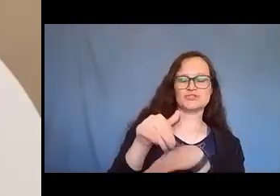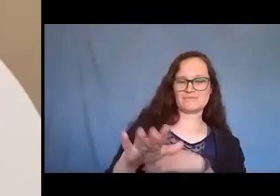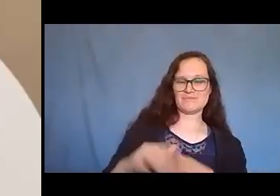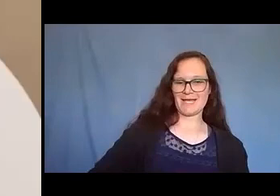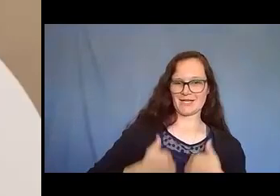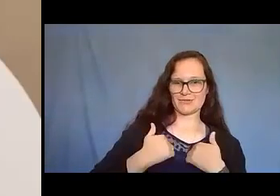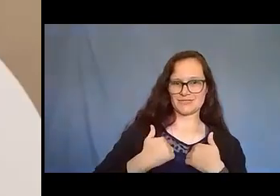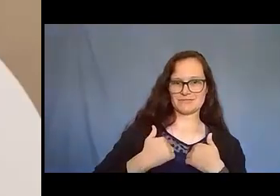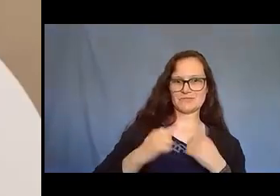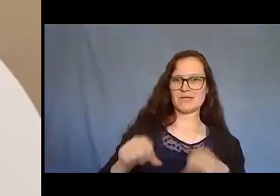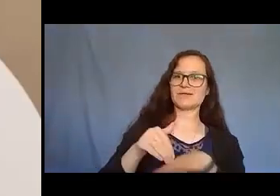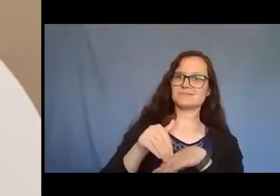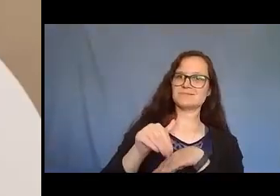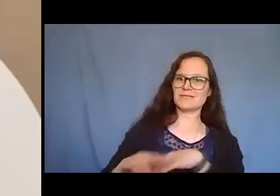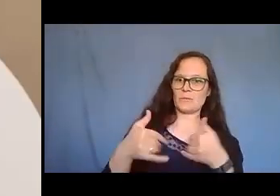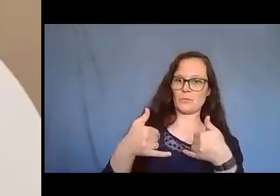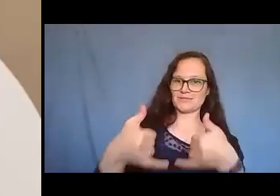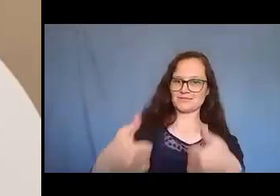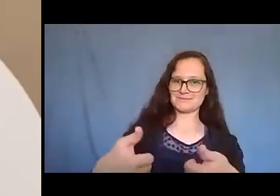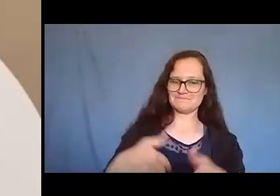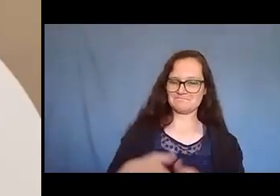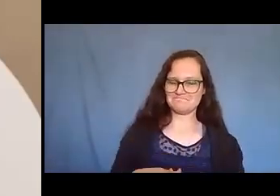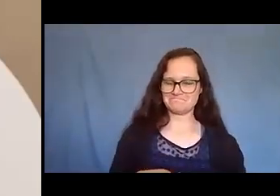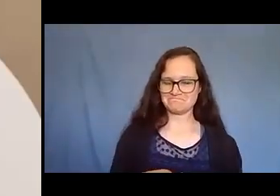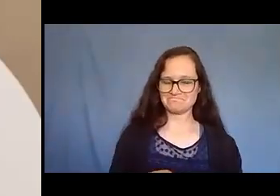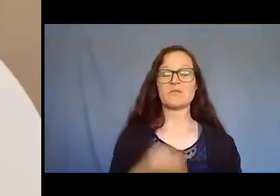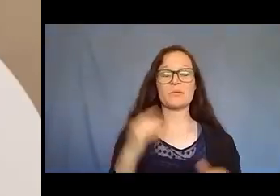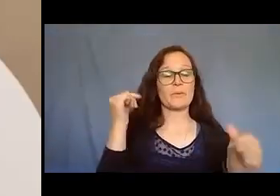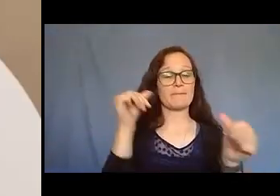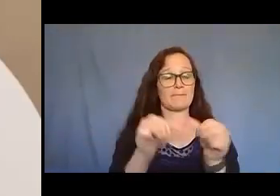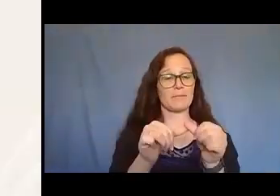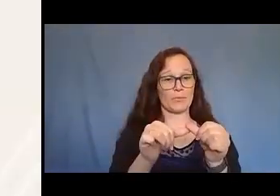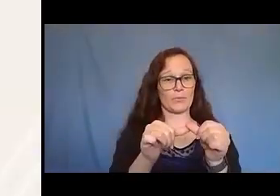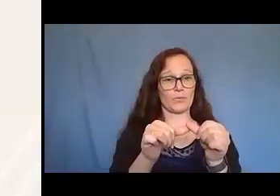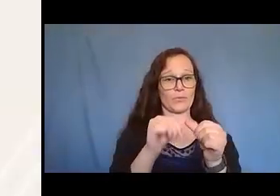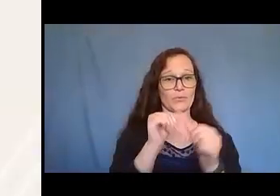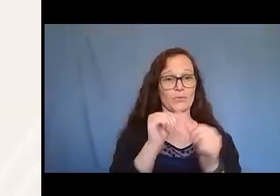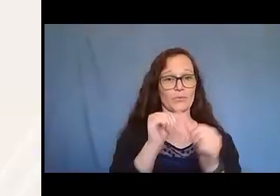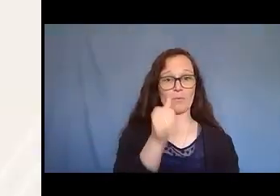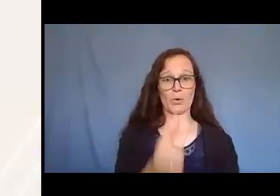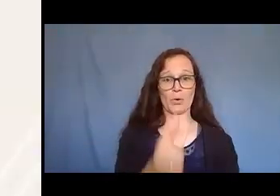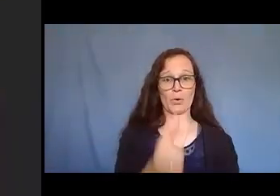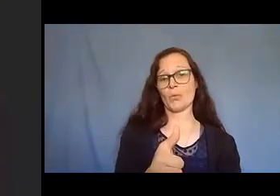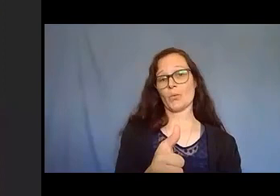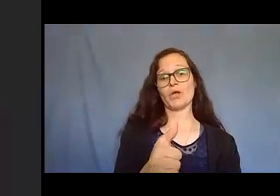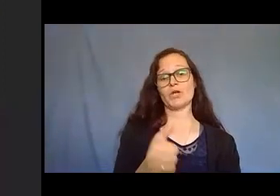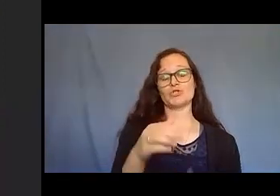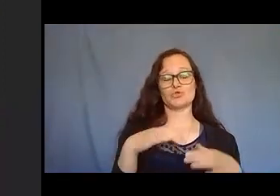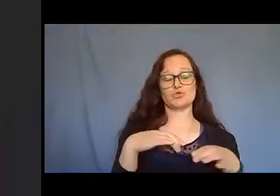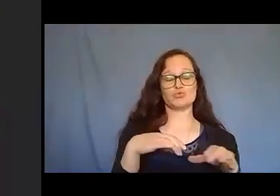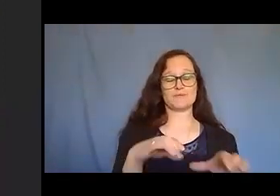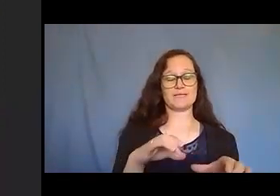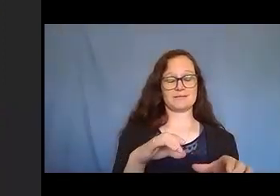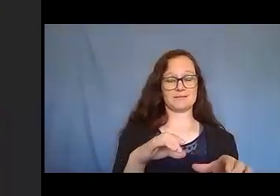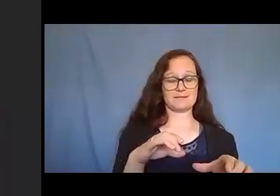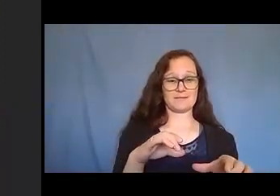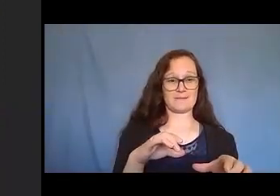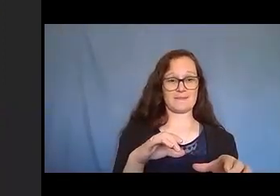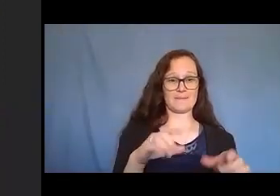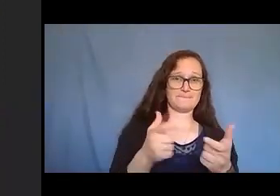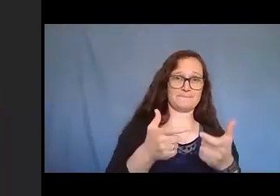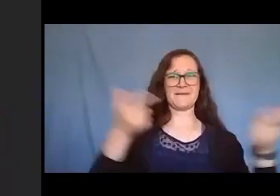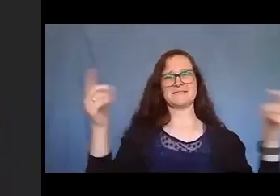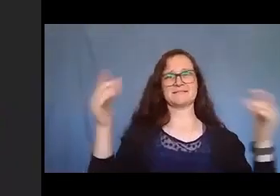all your prizes. And remember, tomorrow we'll be doing our grand